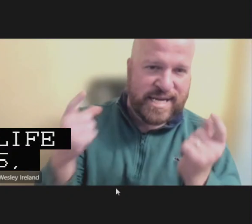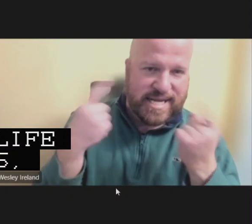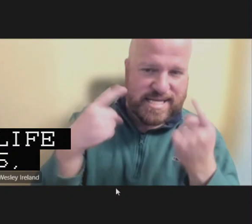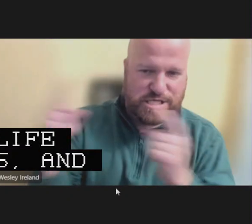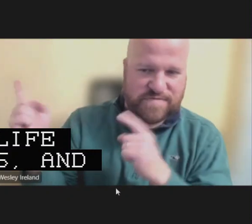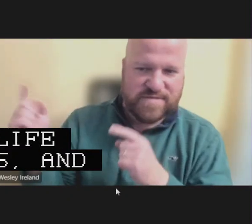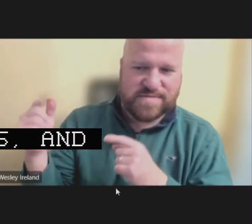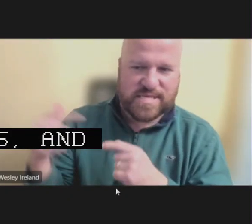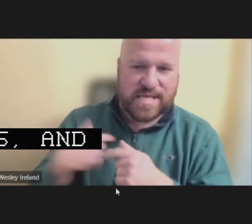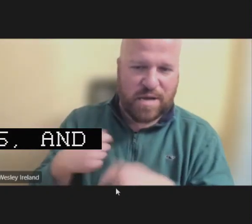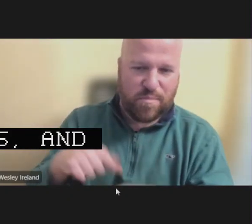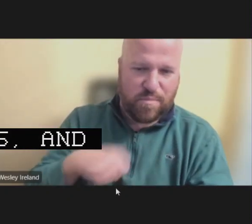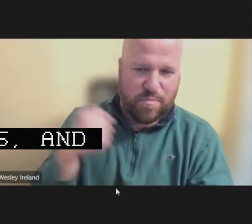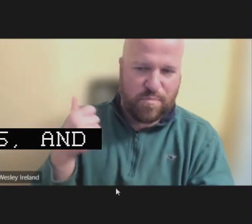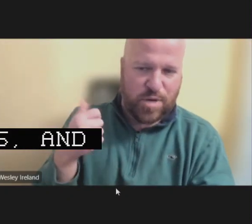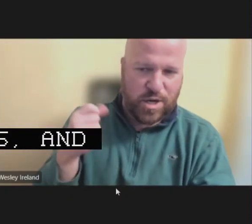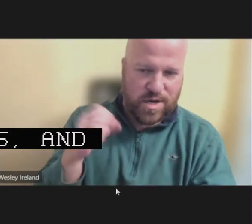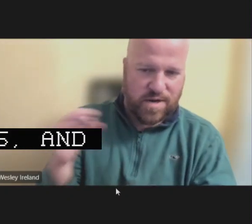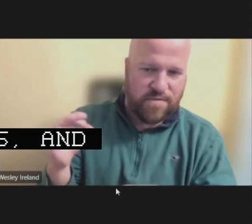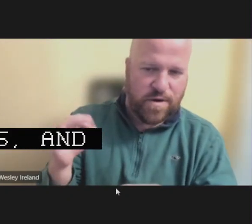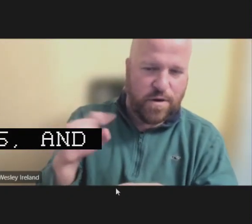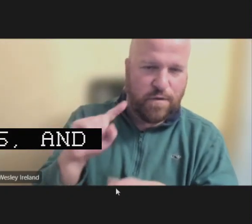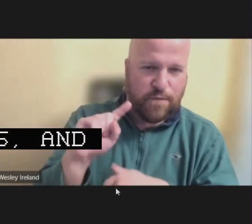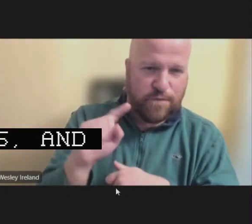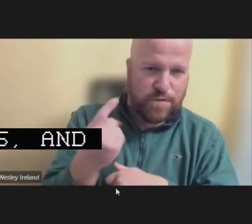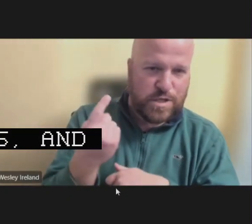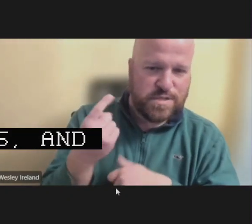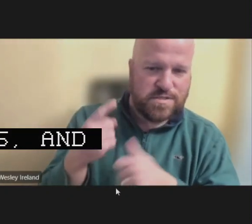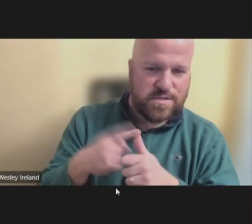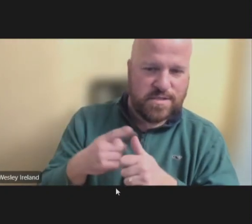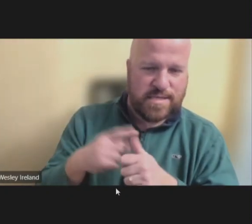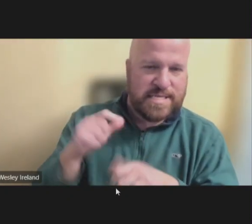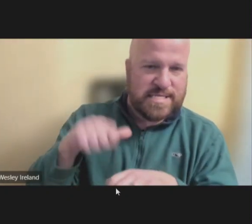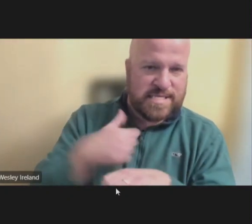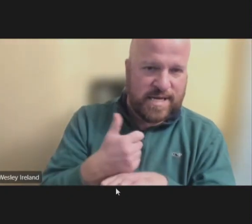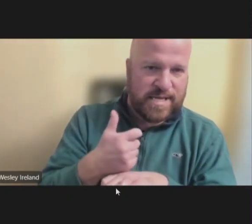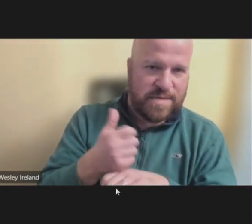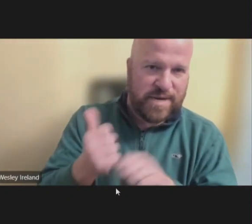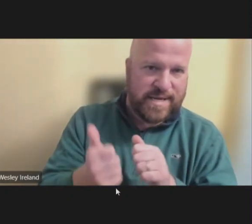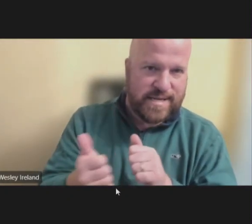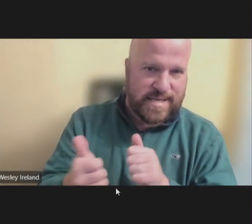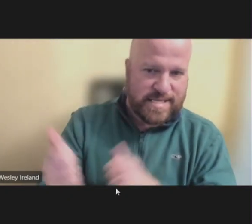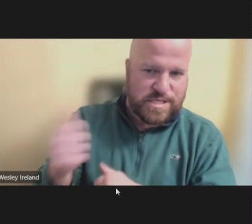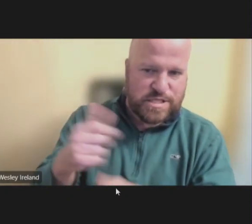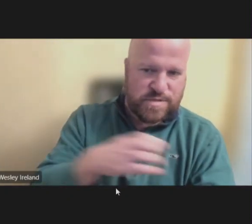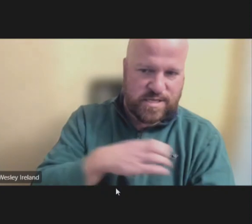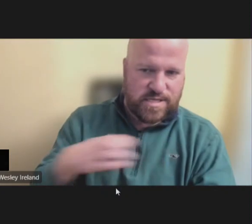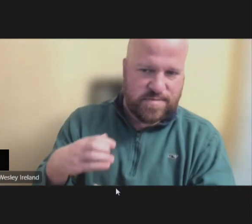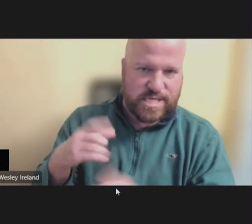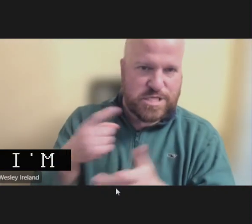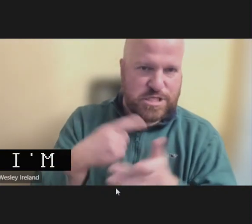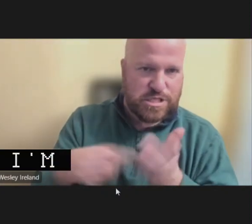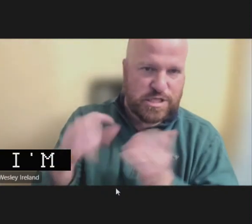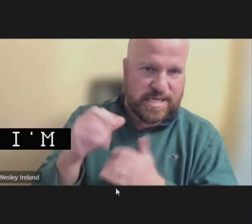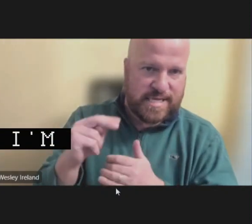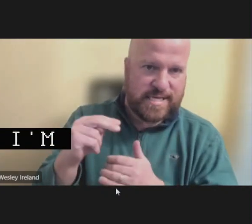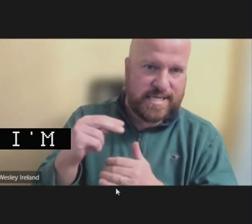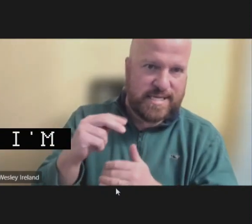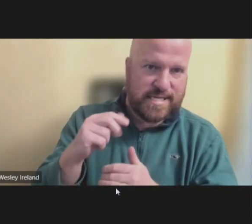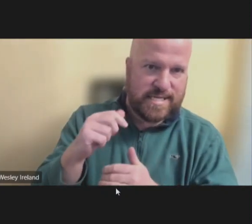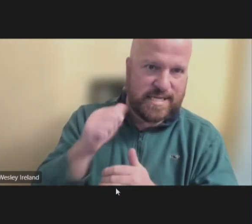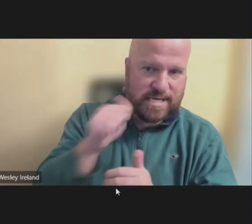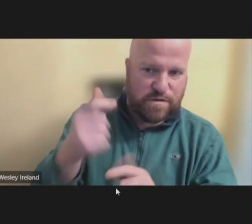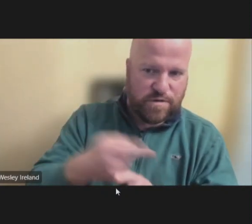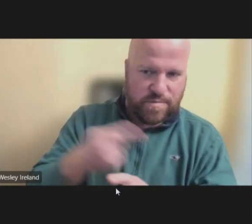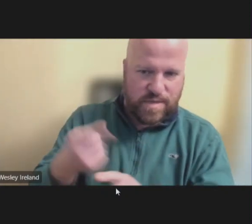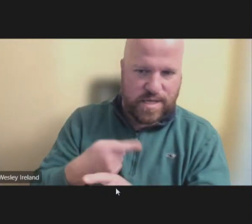I do have 2 big achievements that I am proud of. First of all, for setting up our executive committee